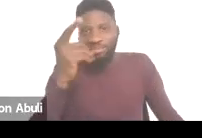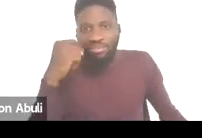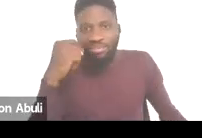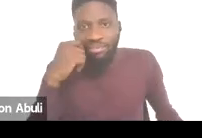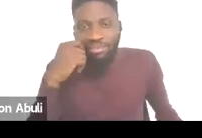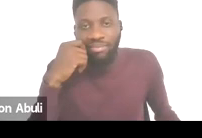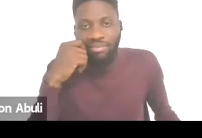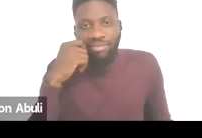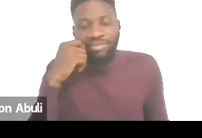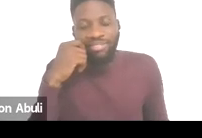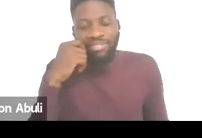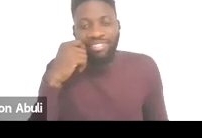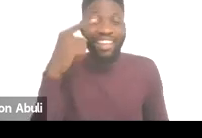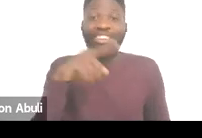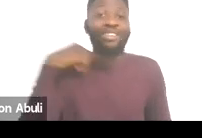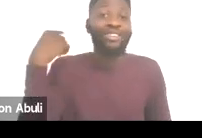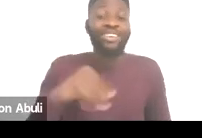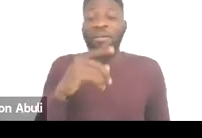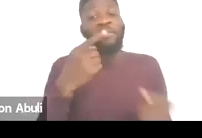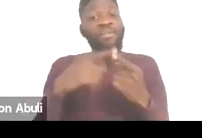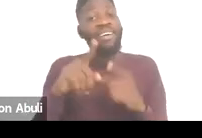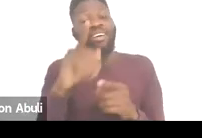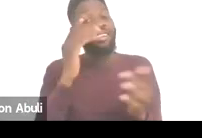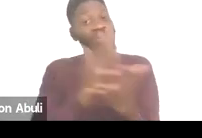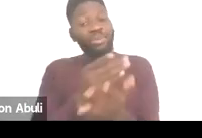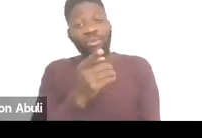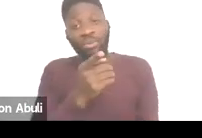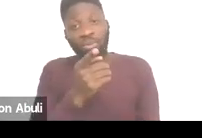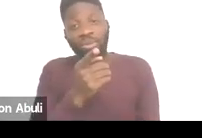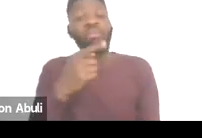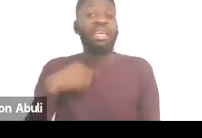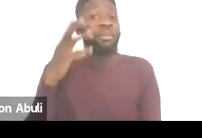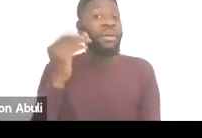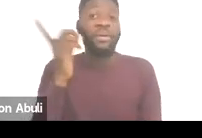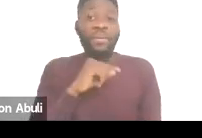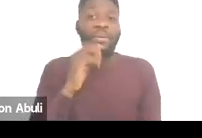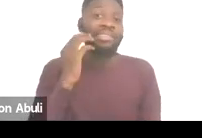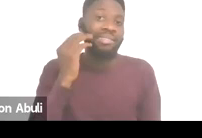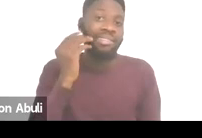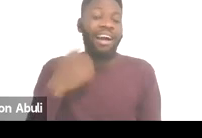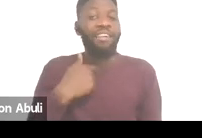And you may think this is a joke, but this is actually what I experience on a day-to-day basis.